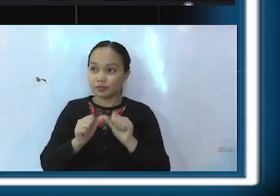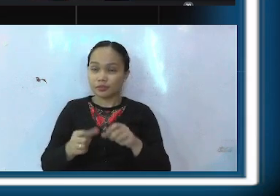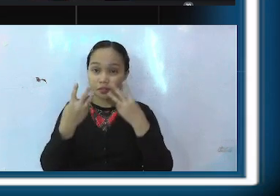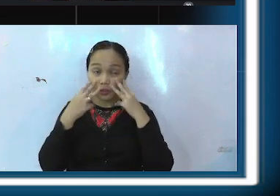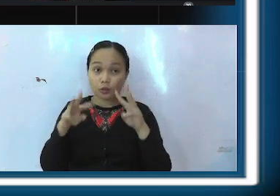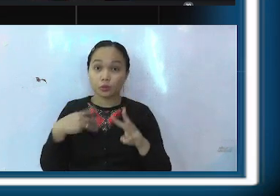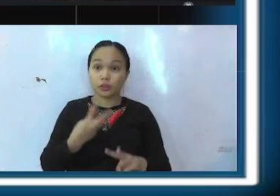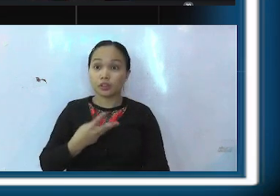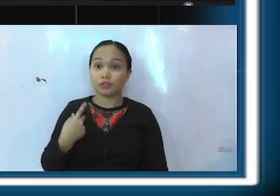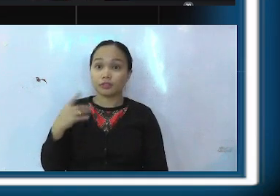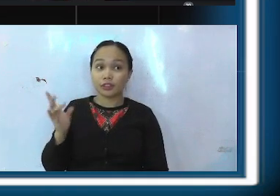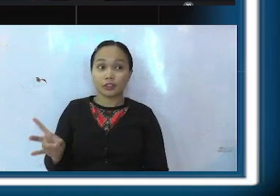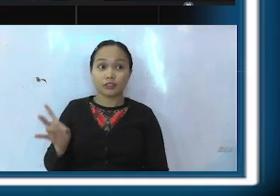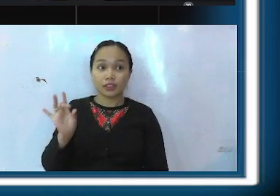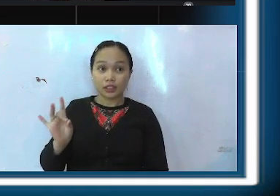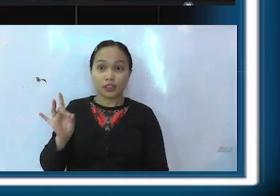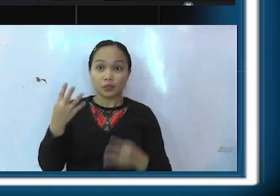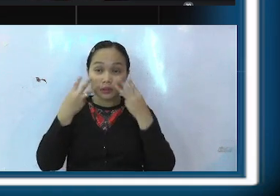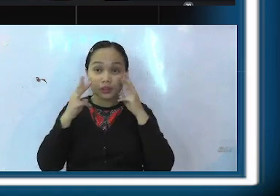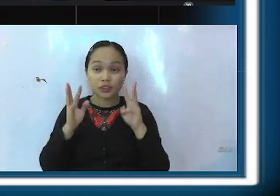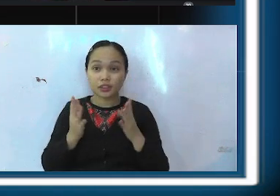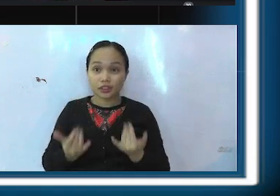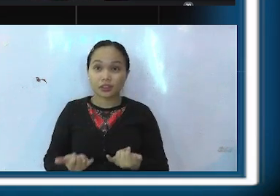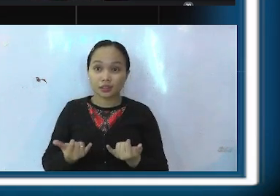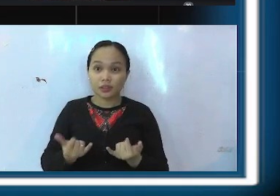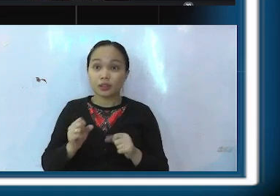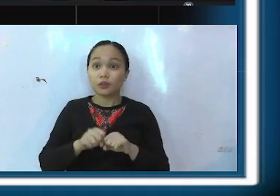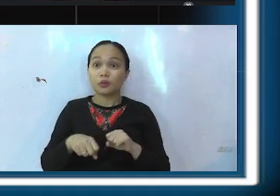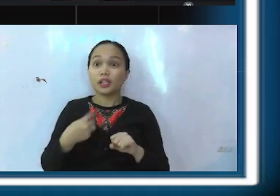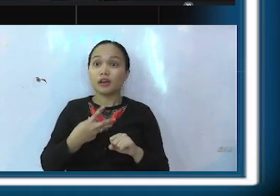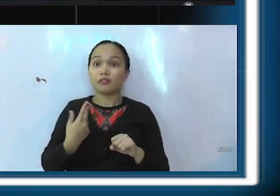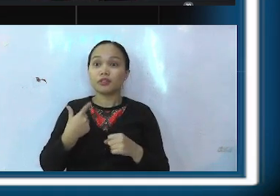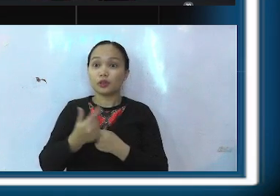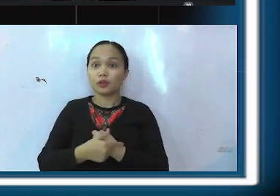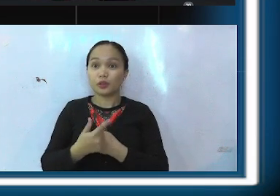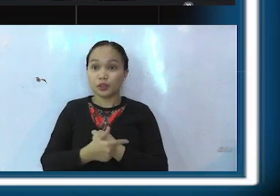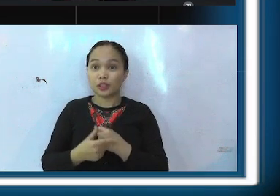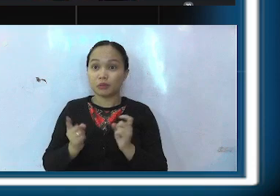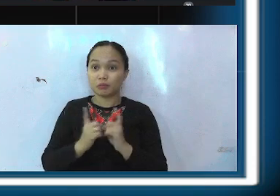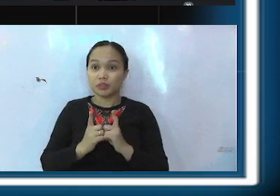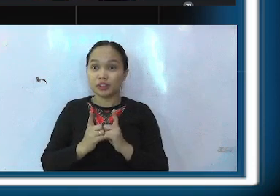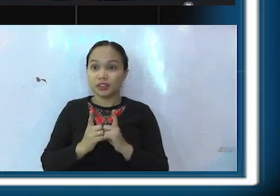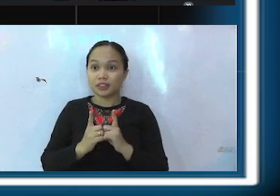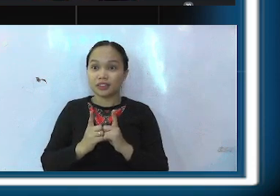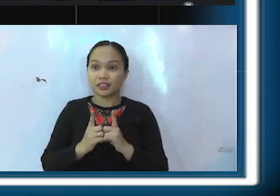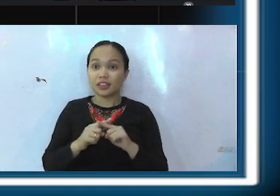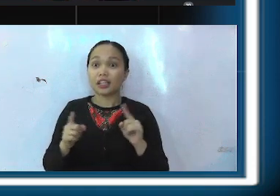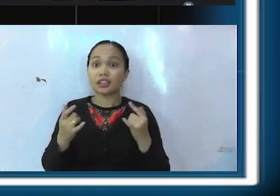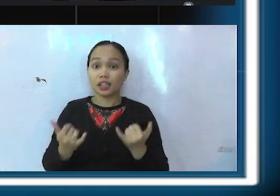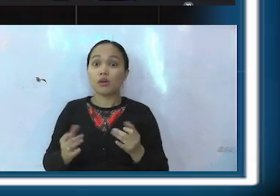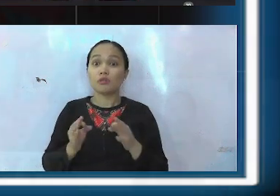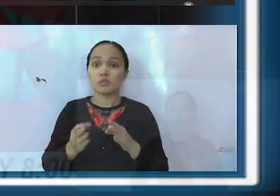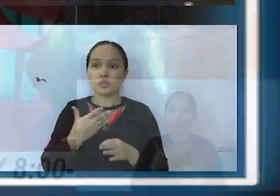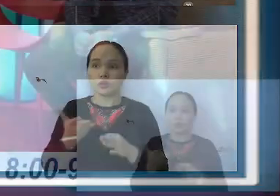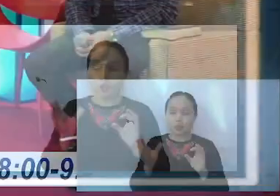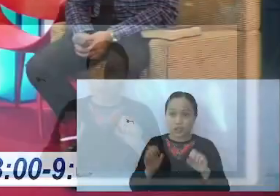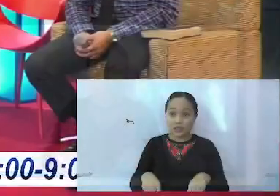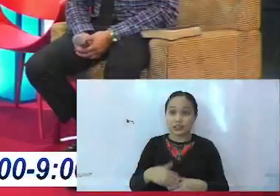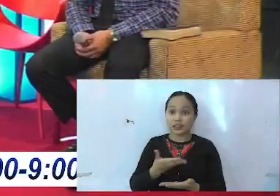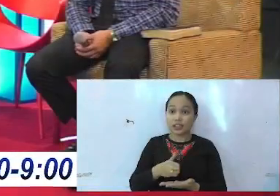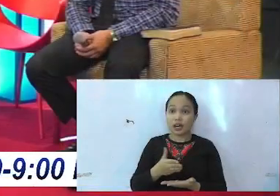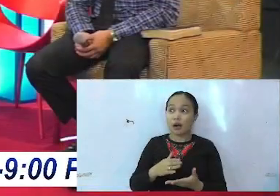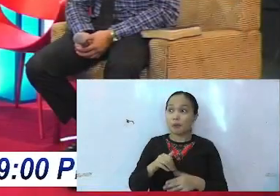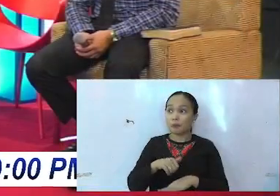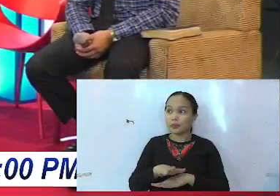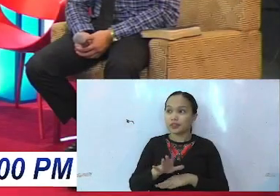have 78. Viewers, as all this time, kasi meron tayo sa Google Meet. Pero, if you can share and pass the link sa mga kaibigan ninyo,